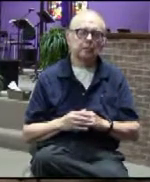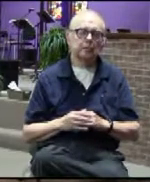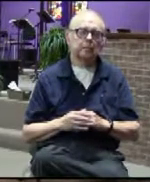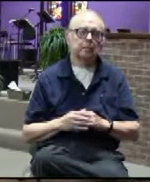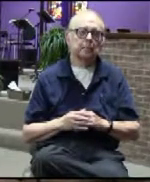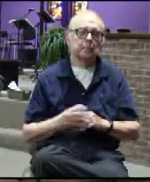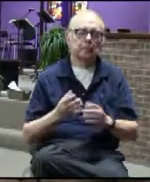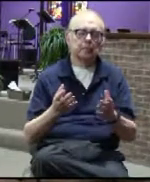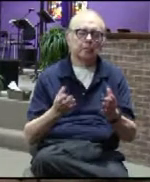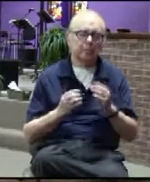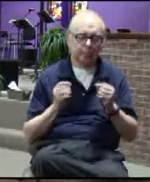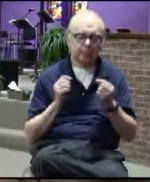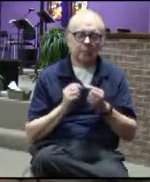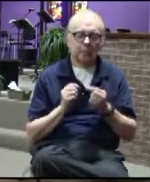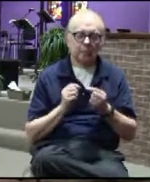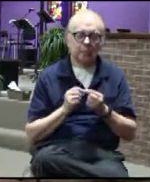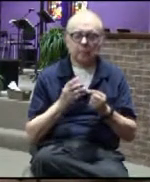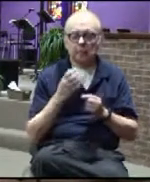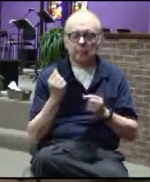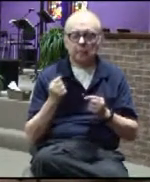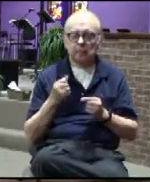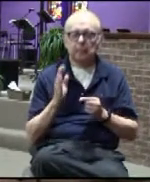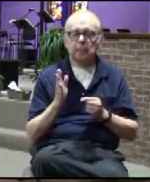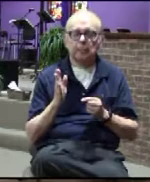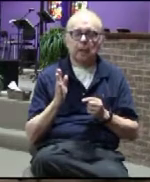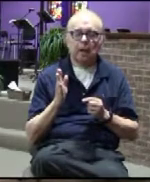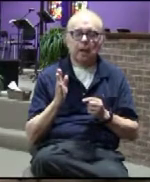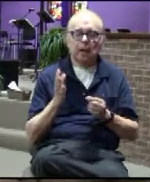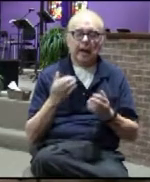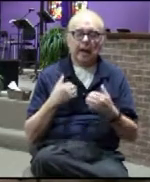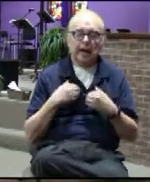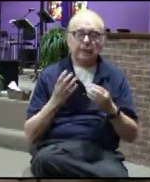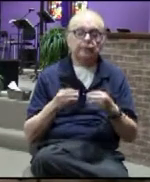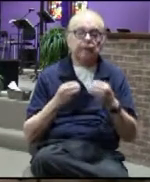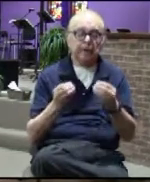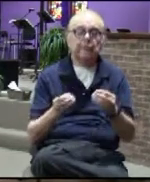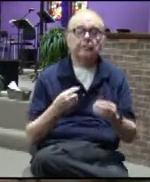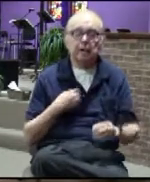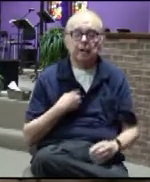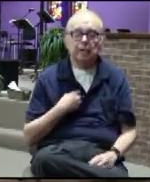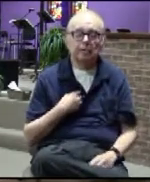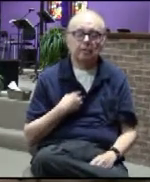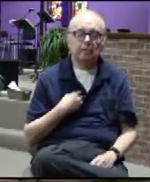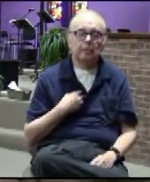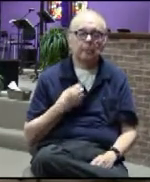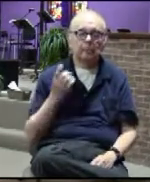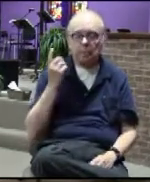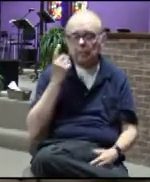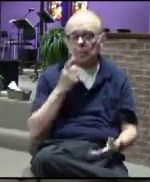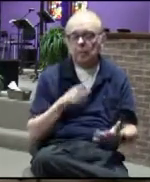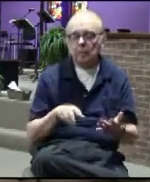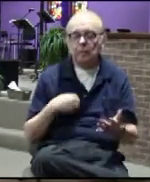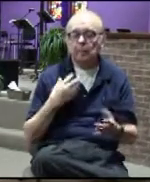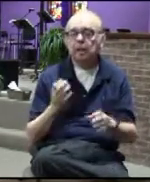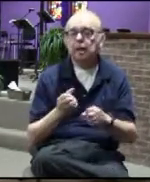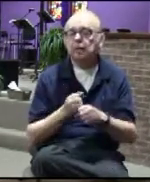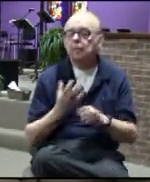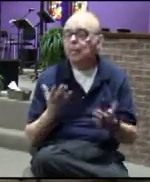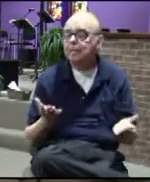I want exactly the best that God has to offer and guess what we get